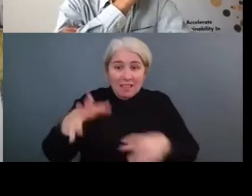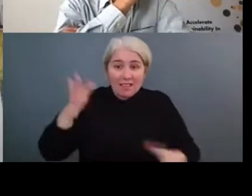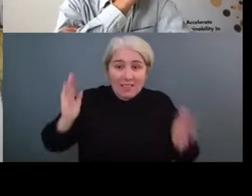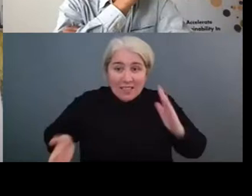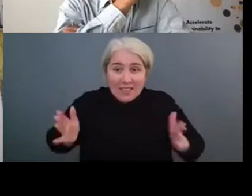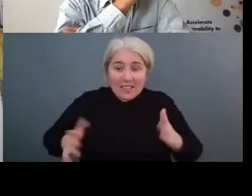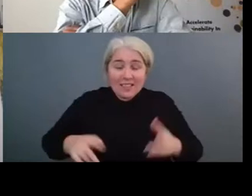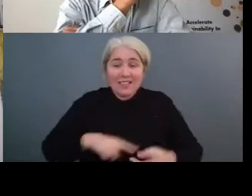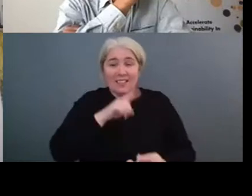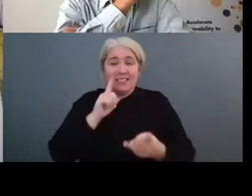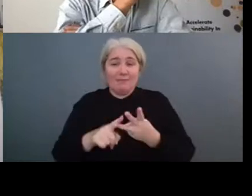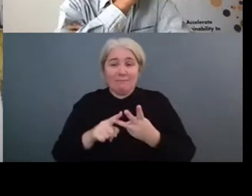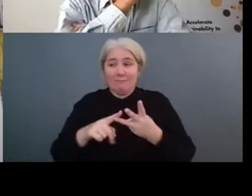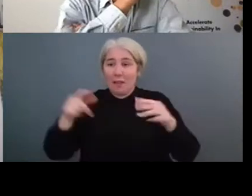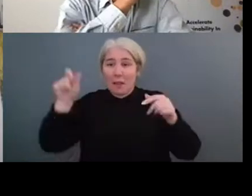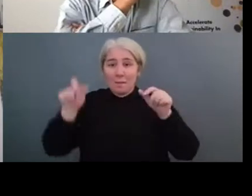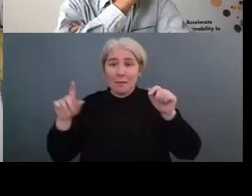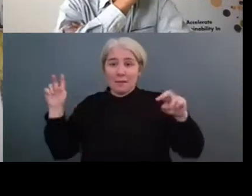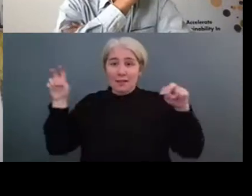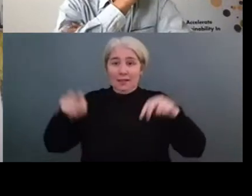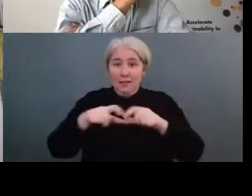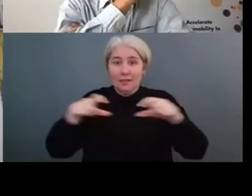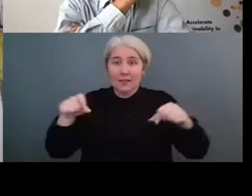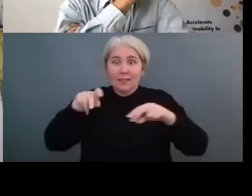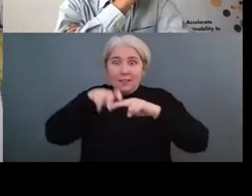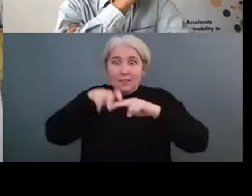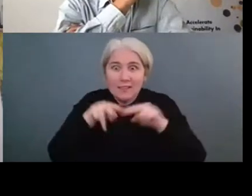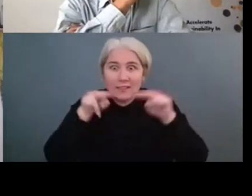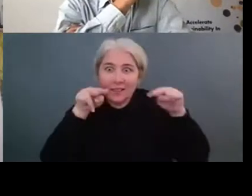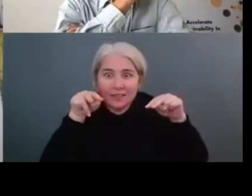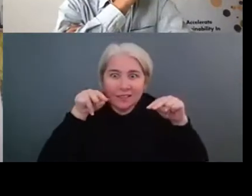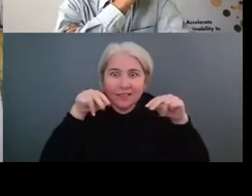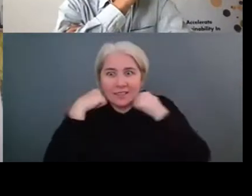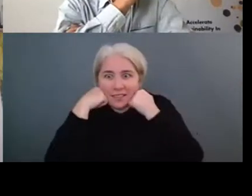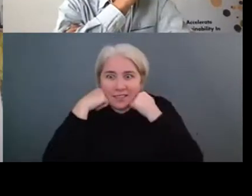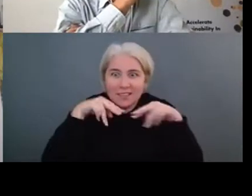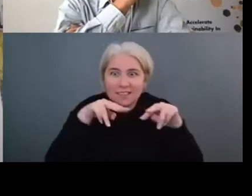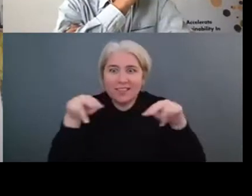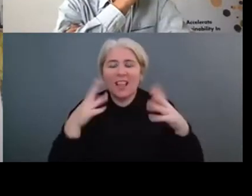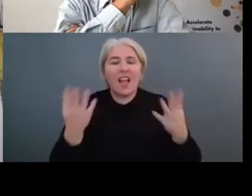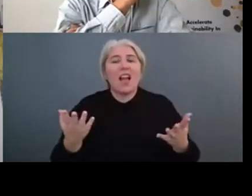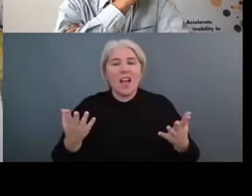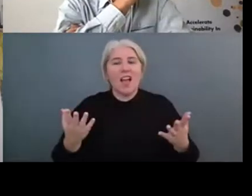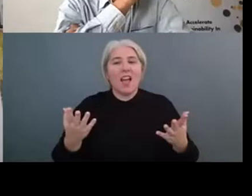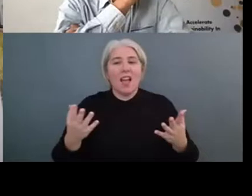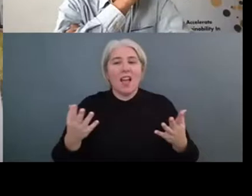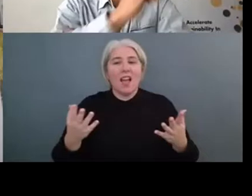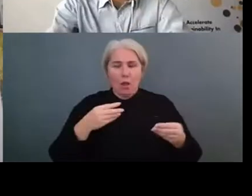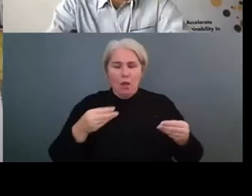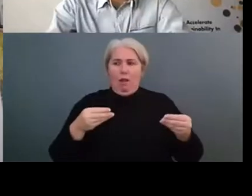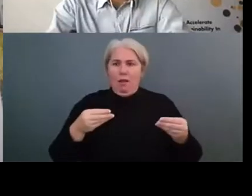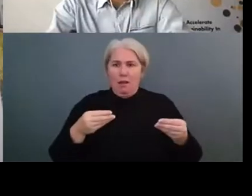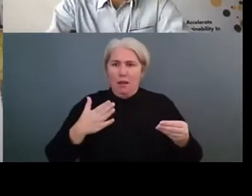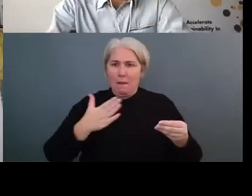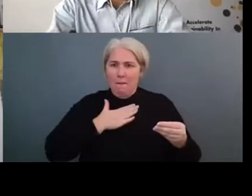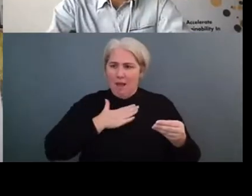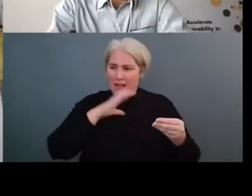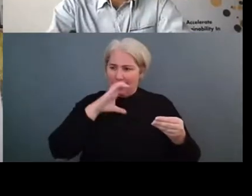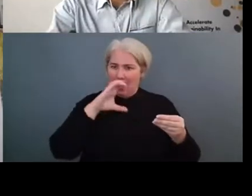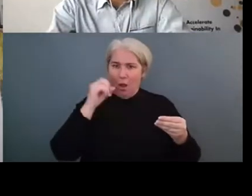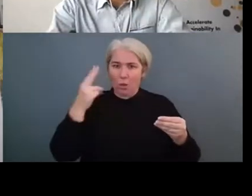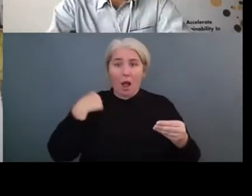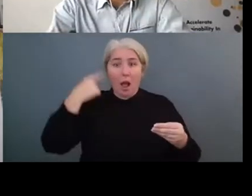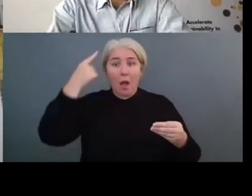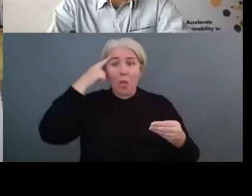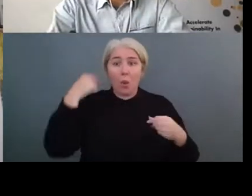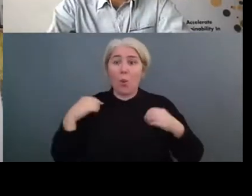Olympic Games. And this individual scale is really important because you realize your impact. I was saying there is no carbon-free